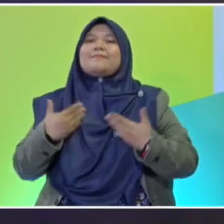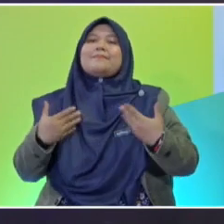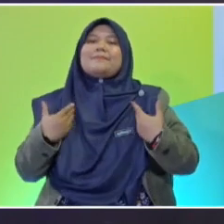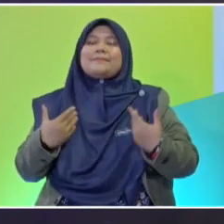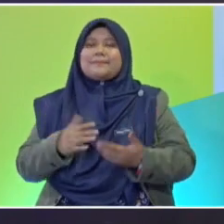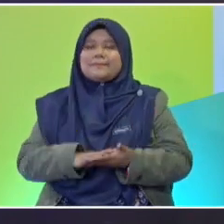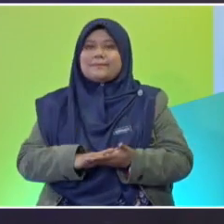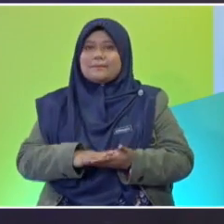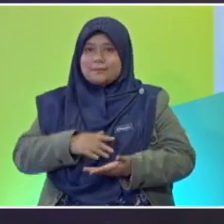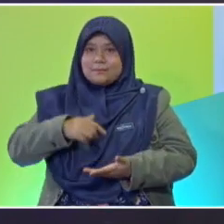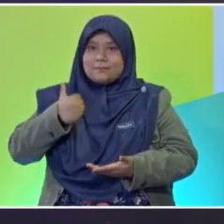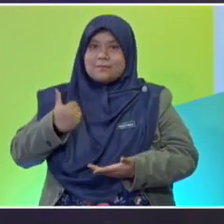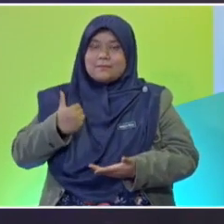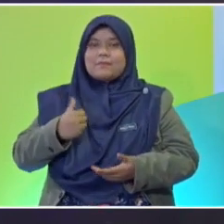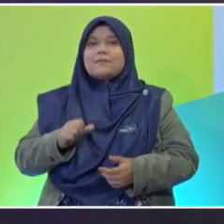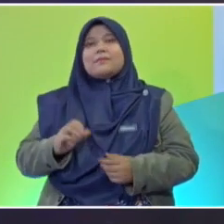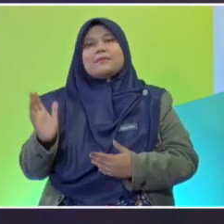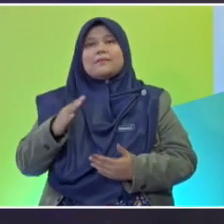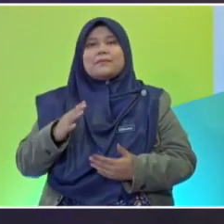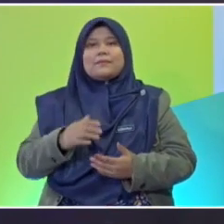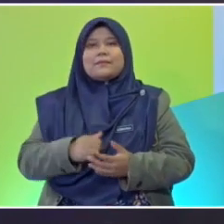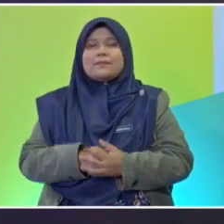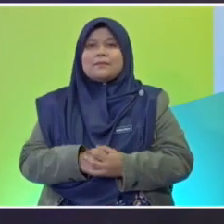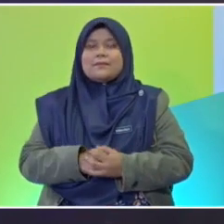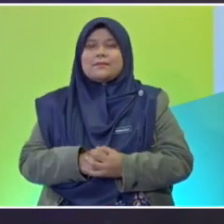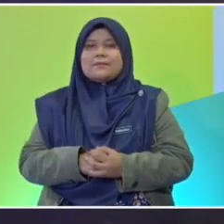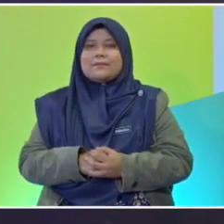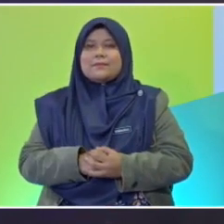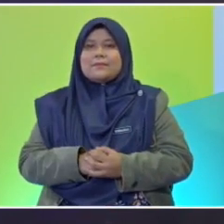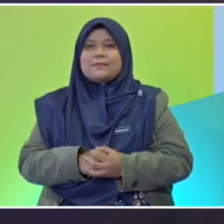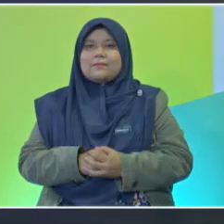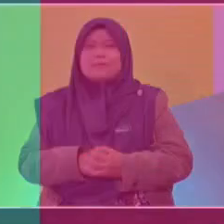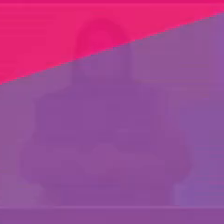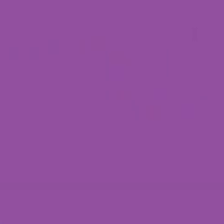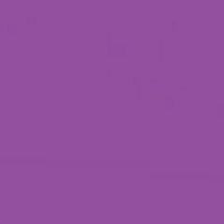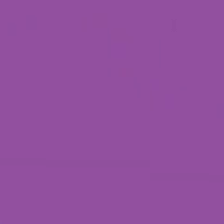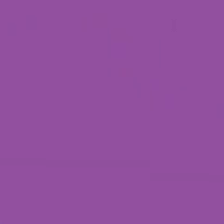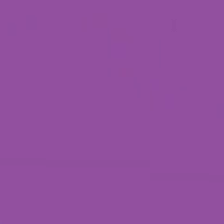you excited? Okay, let's go. Okay, so these arrows.